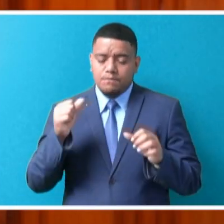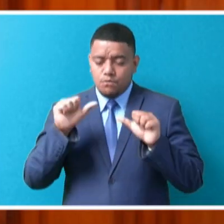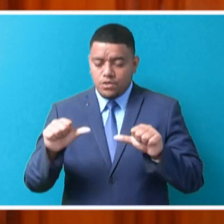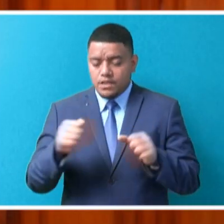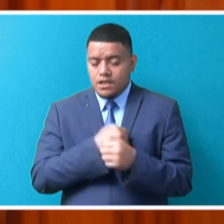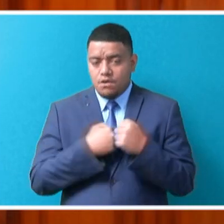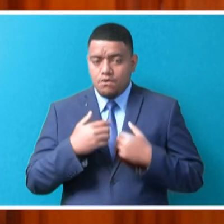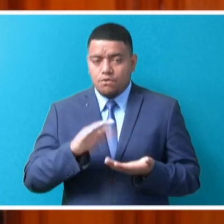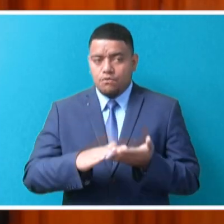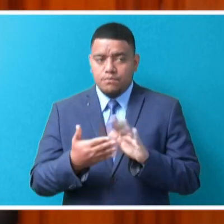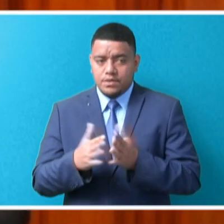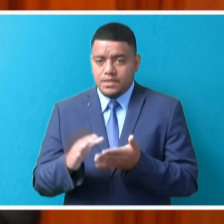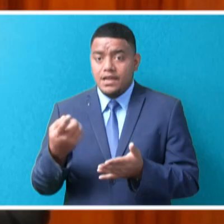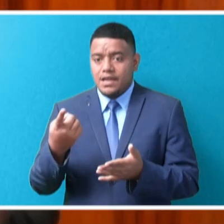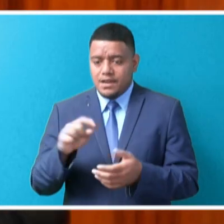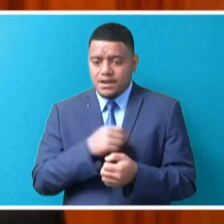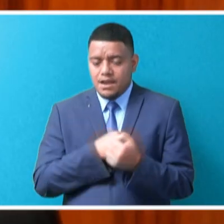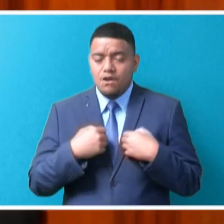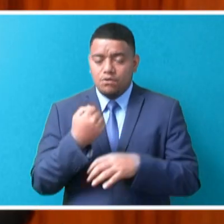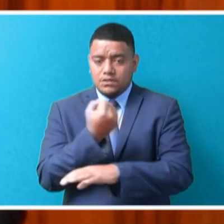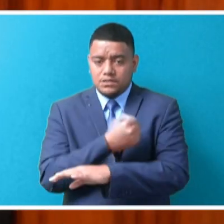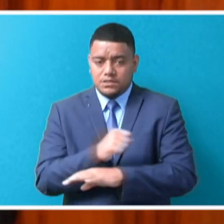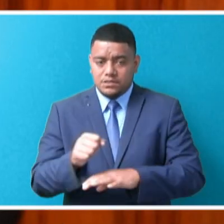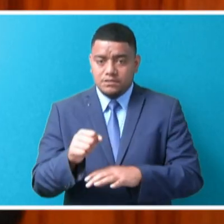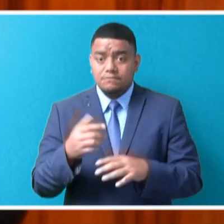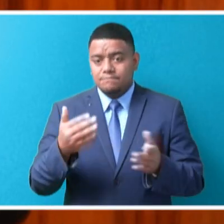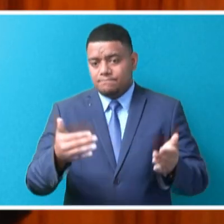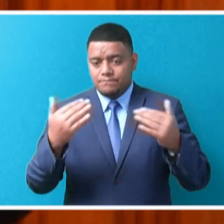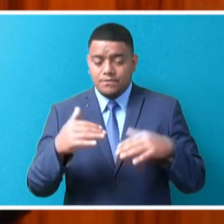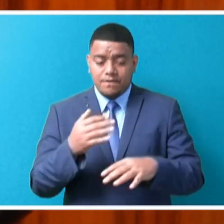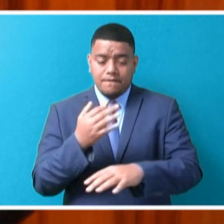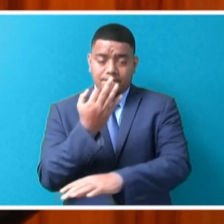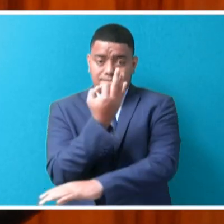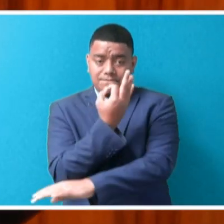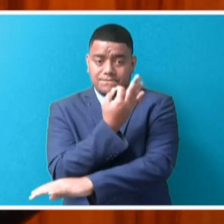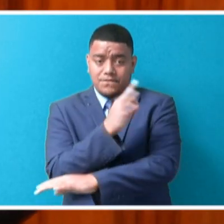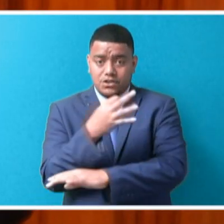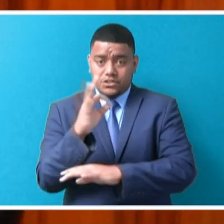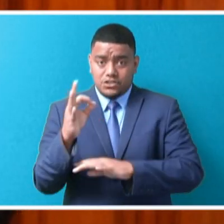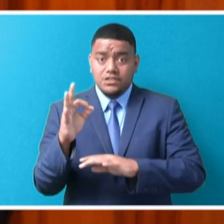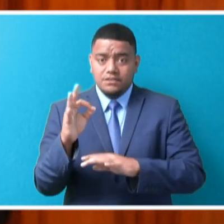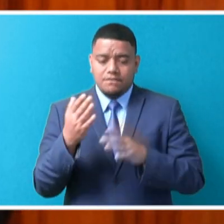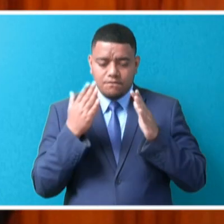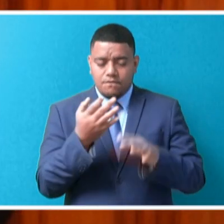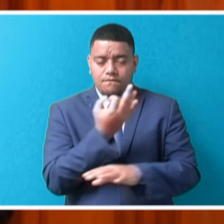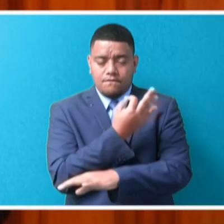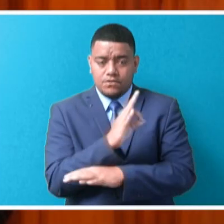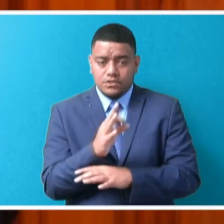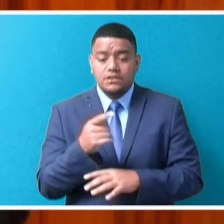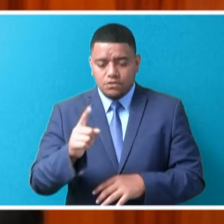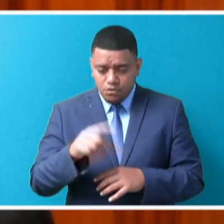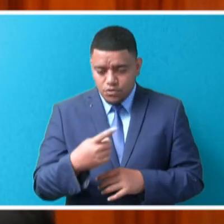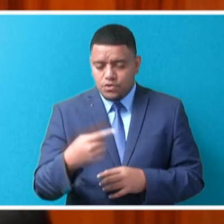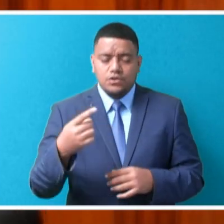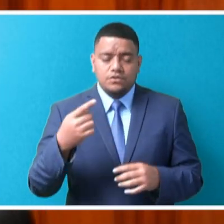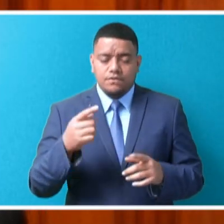communities and marine resources. Honorable Speaker, moving on to the forestry sector, forestry remains fundamental to